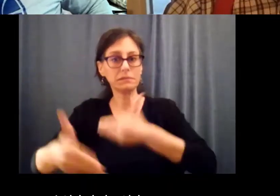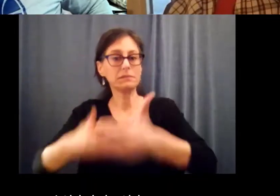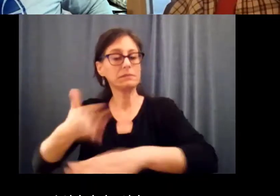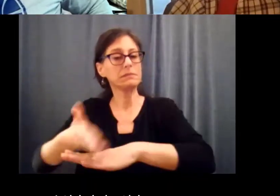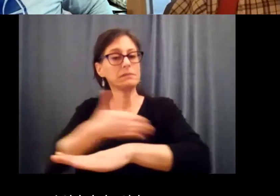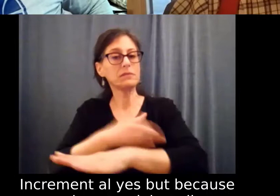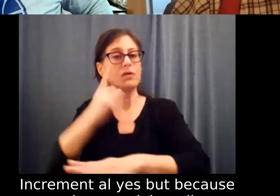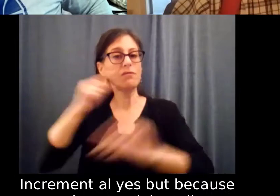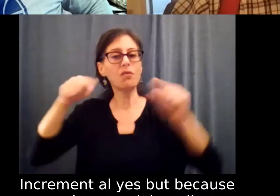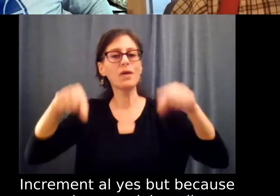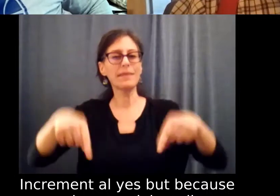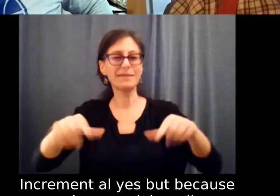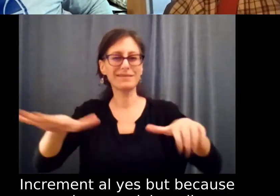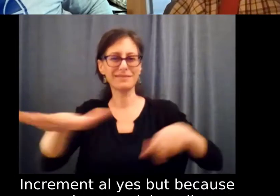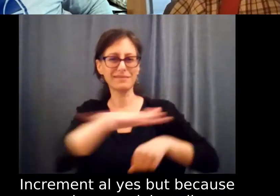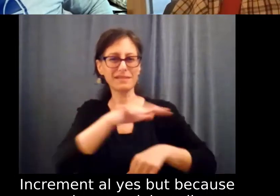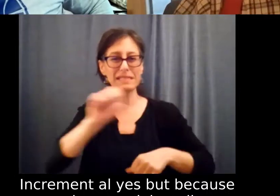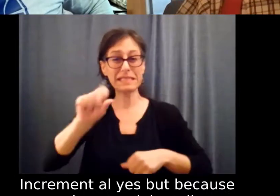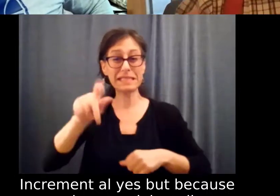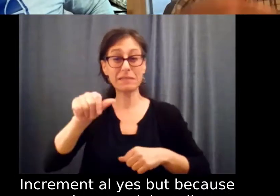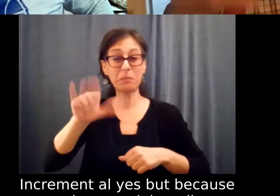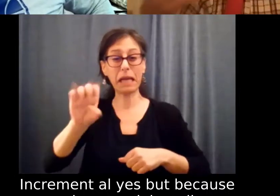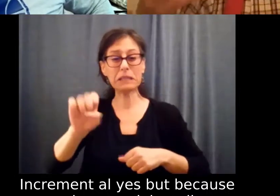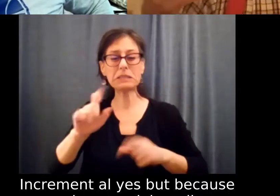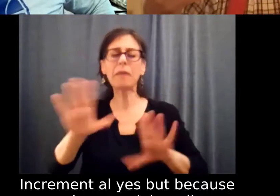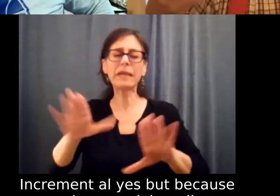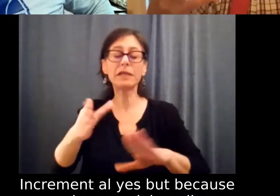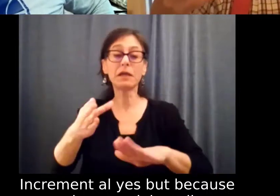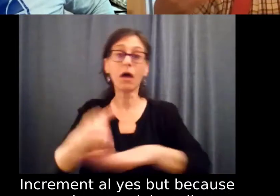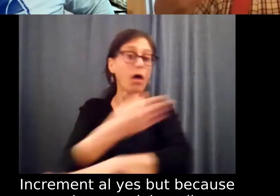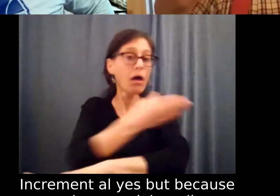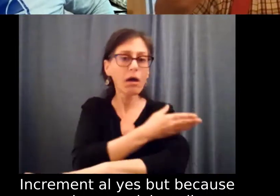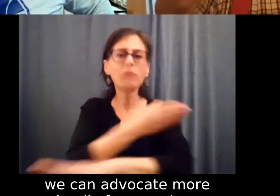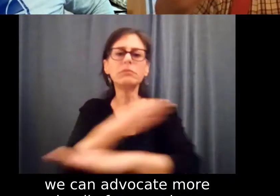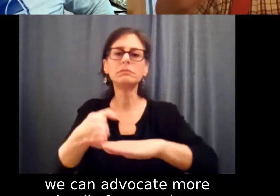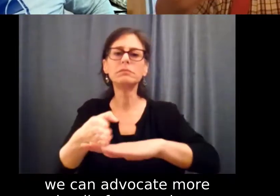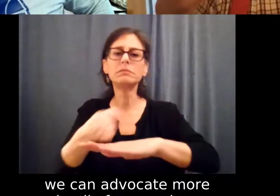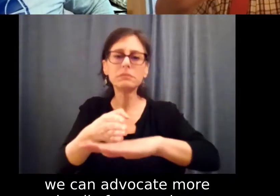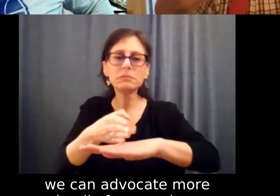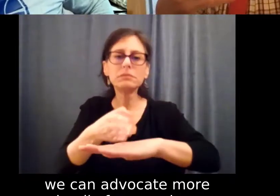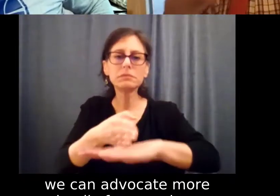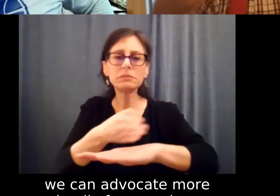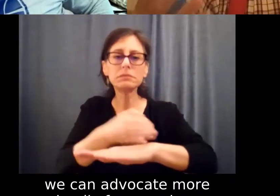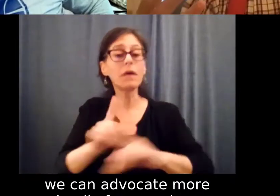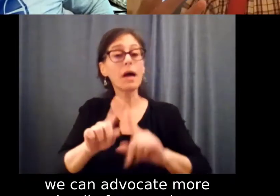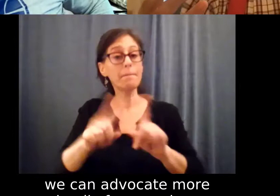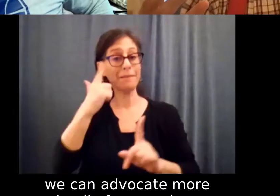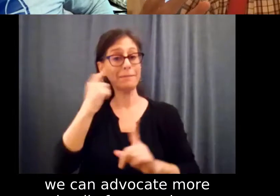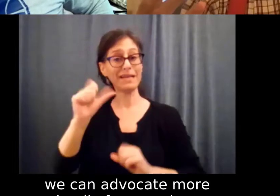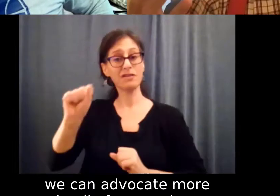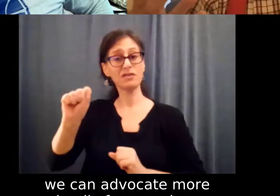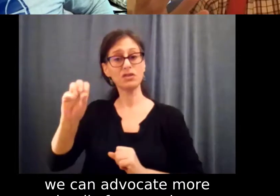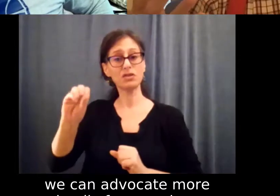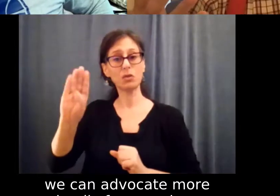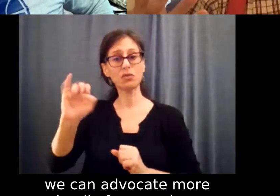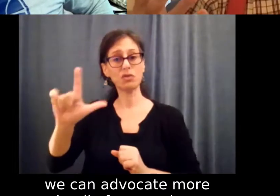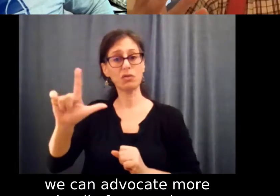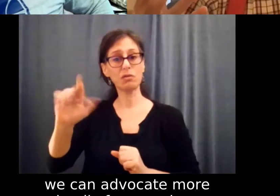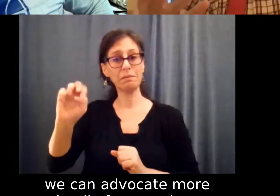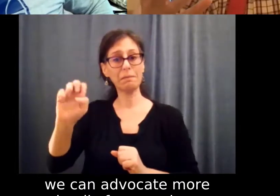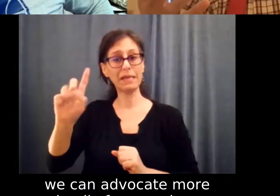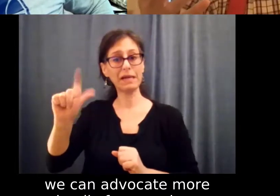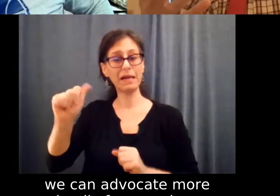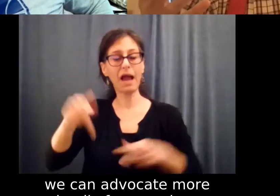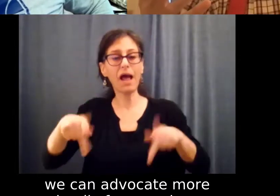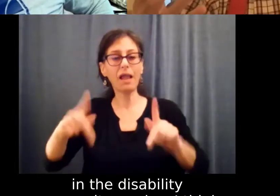this space. I mean, incremental, yes, but I mean, because we have social media, we can advocate more loudly